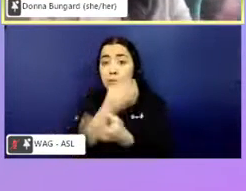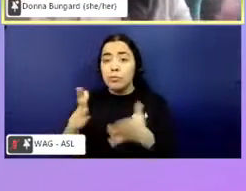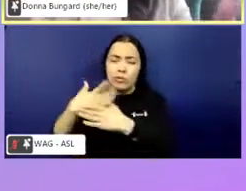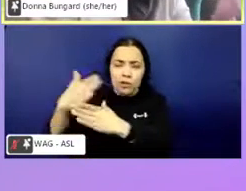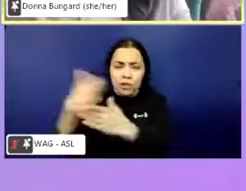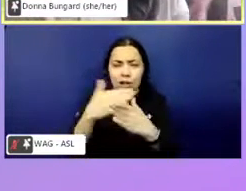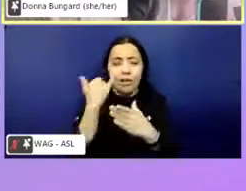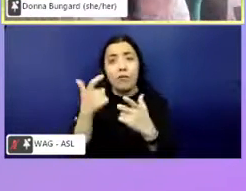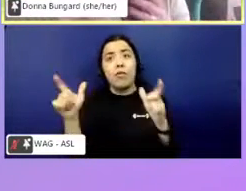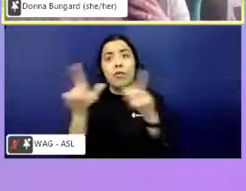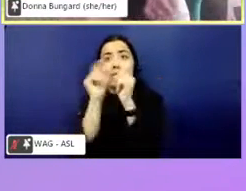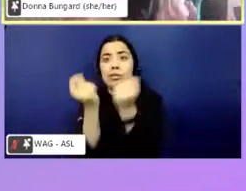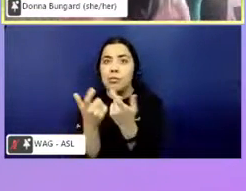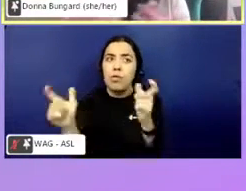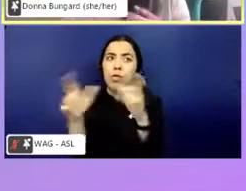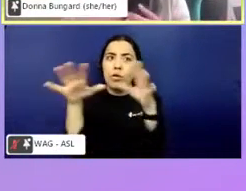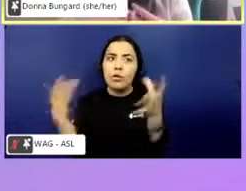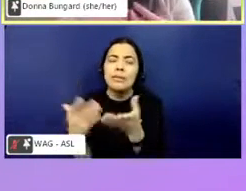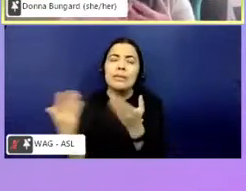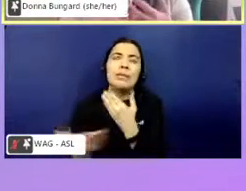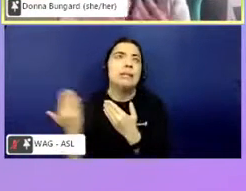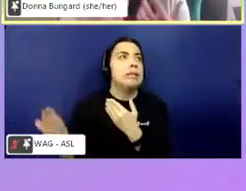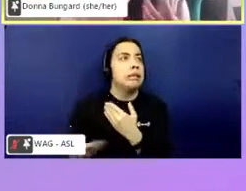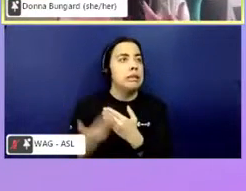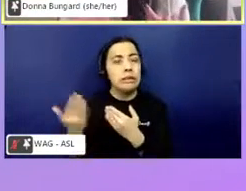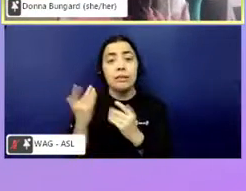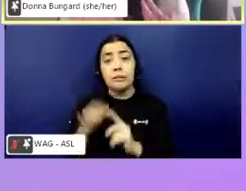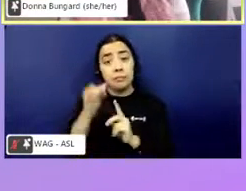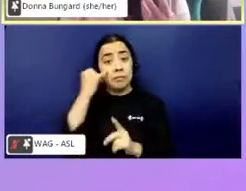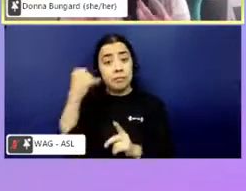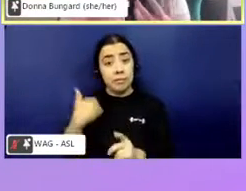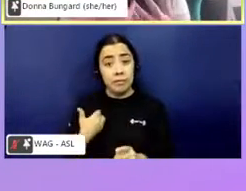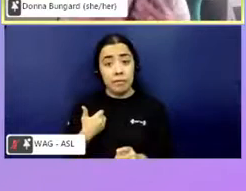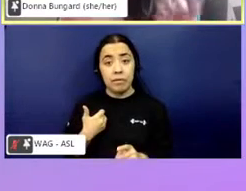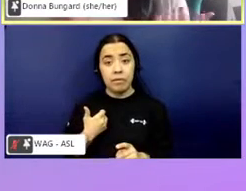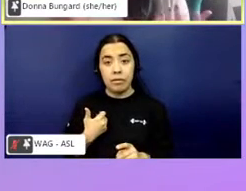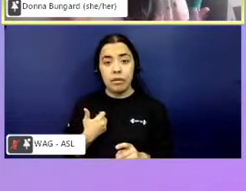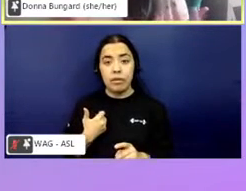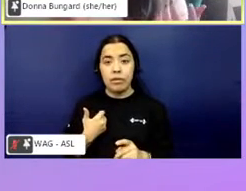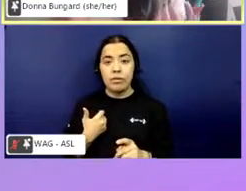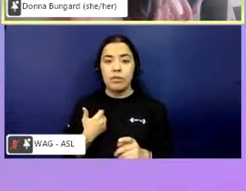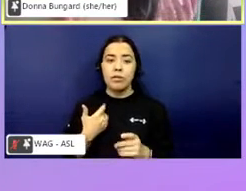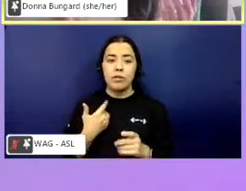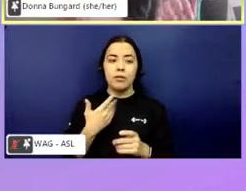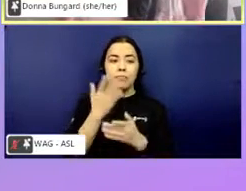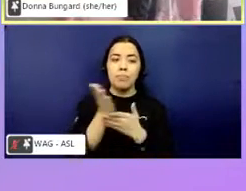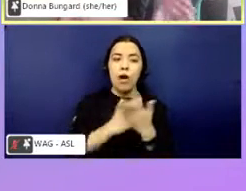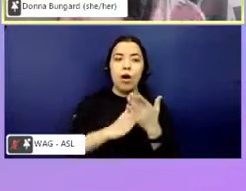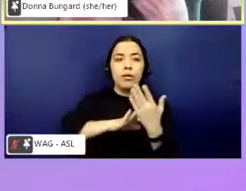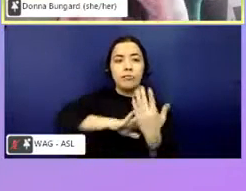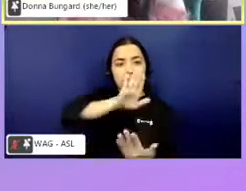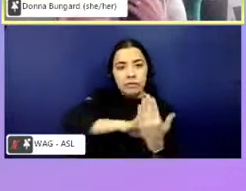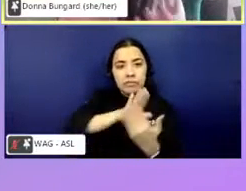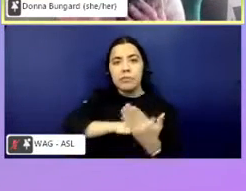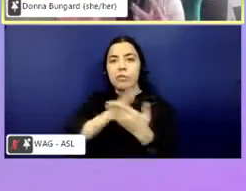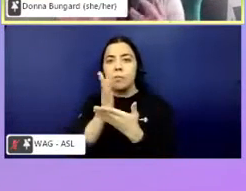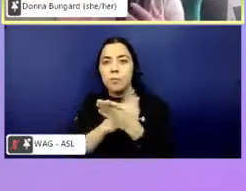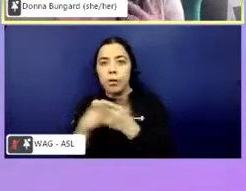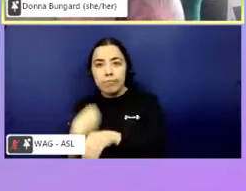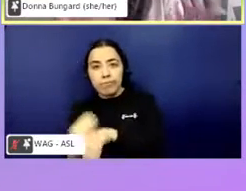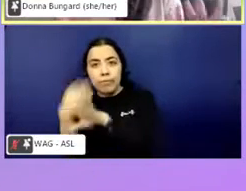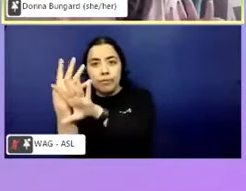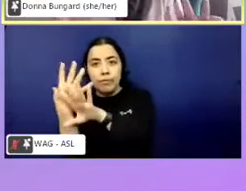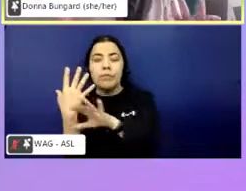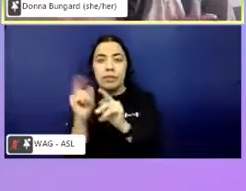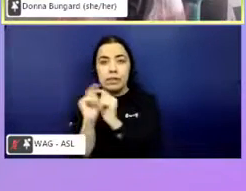and larger groups. It's easy, especially when you have hybrid or remote teams. It's easy for people to lose track